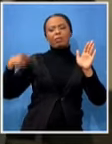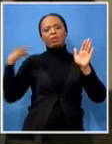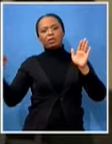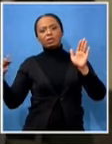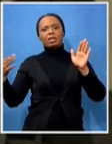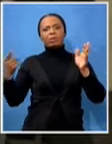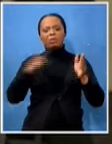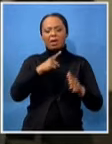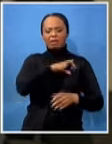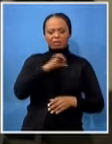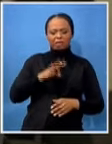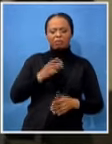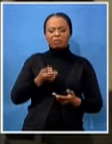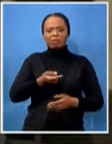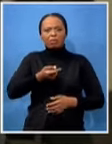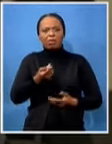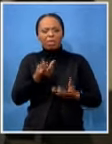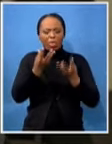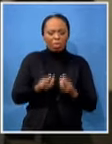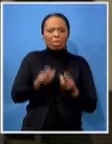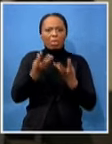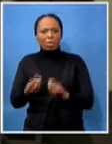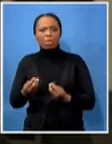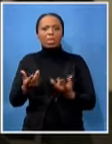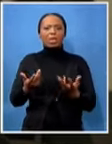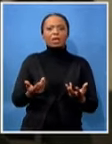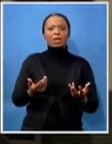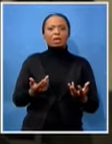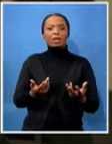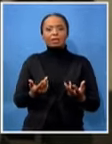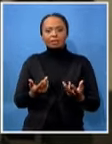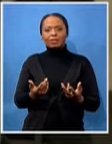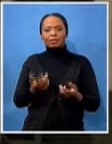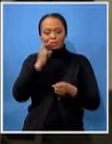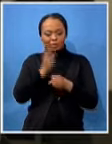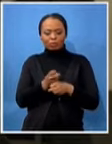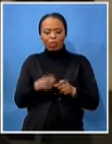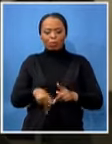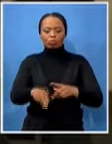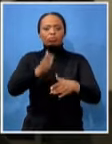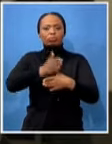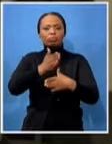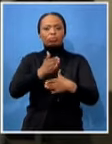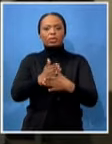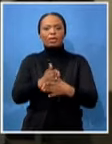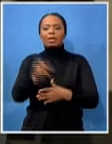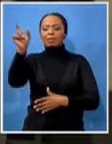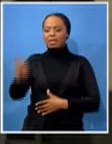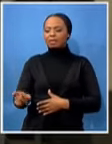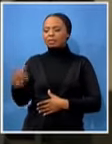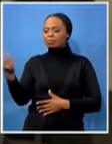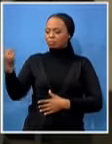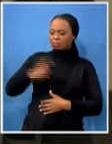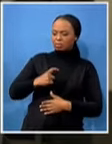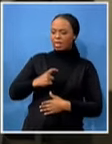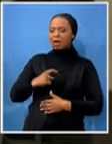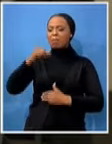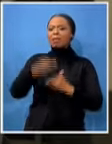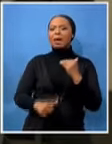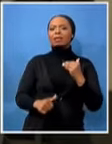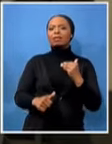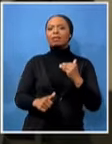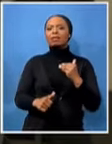time. So you don't get someone here, come back on next month. By next month, the surge will be over, so we won't be needing them.